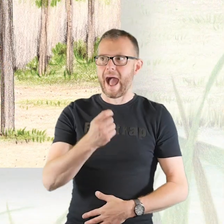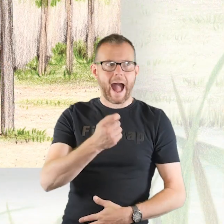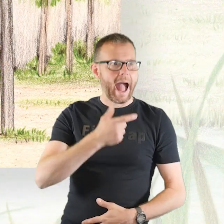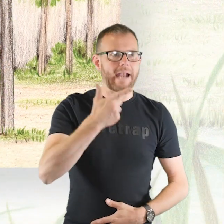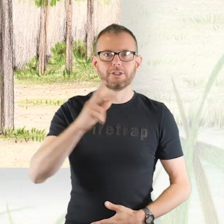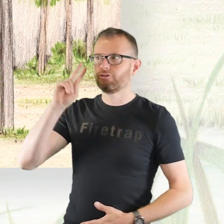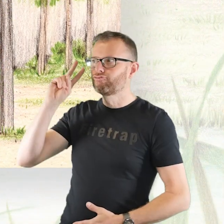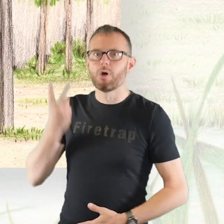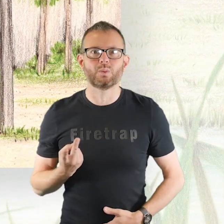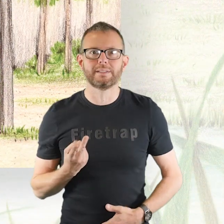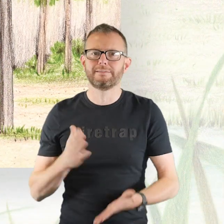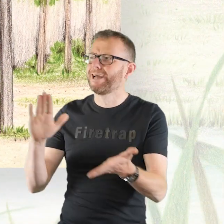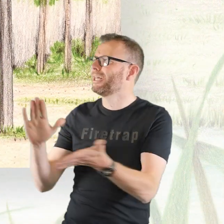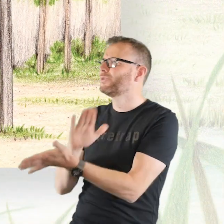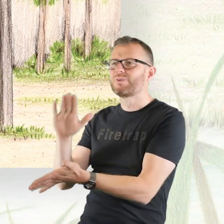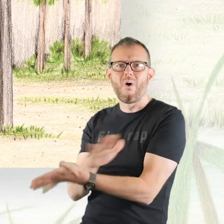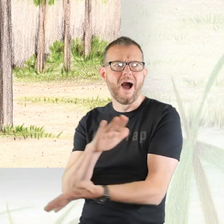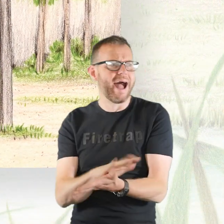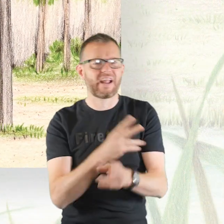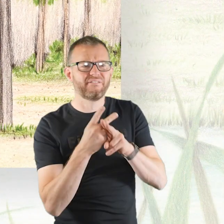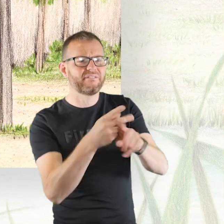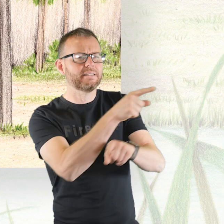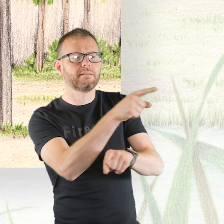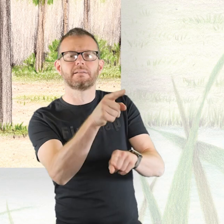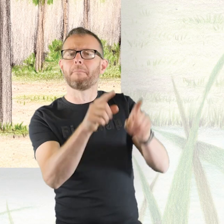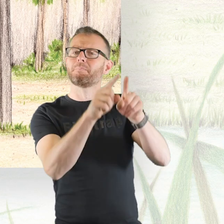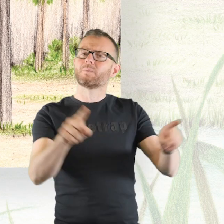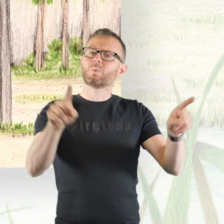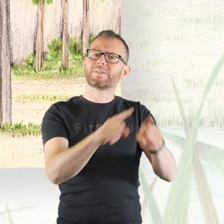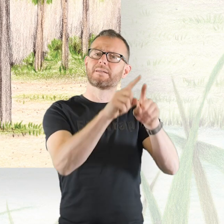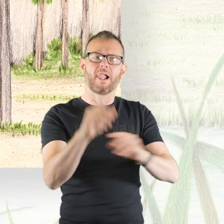Alex and Rosie enjoyed visiting the musical forest.